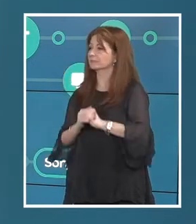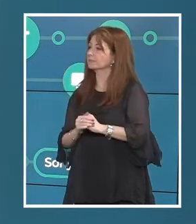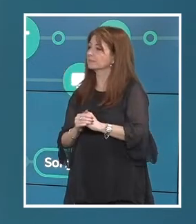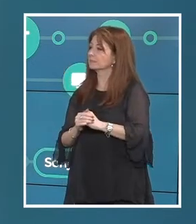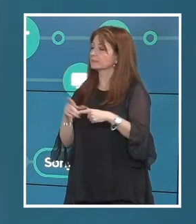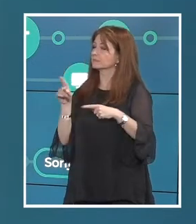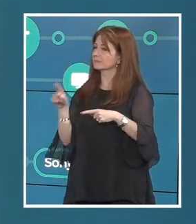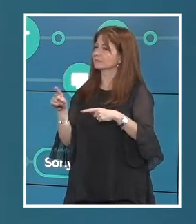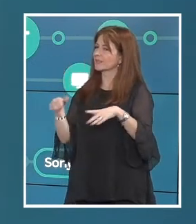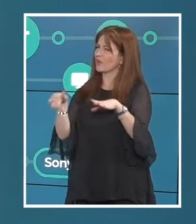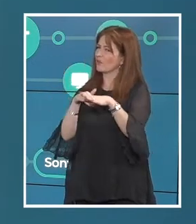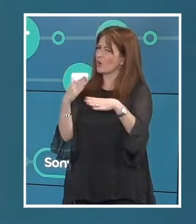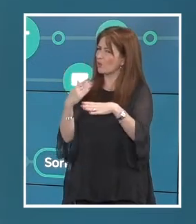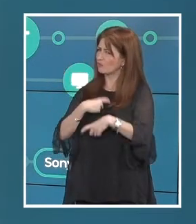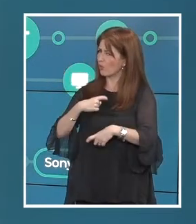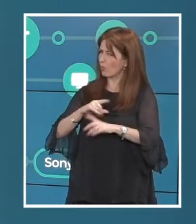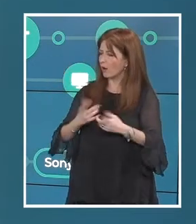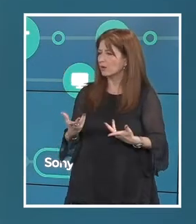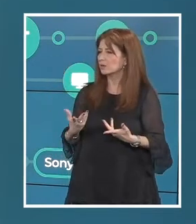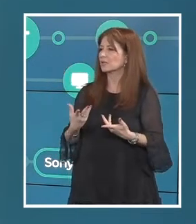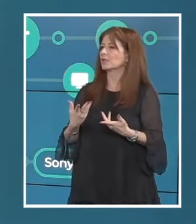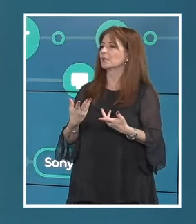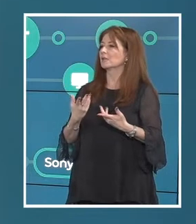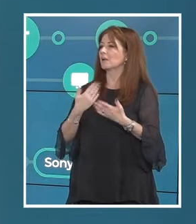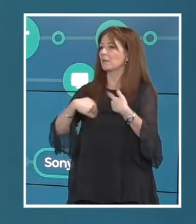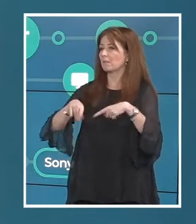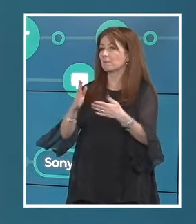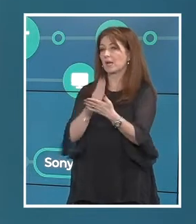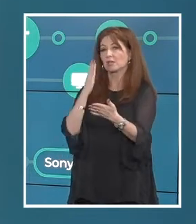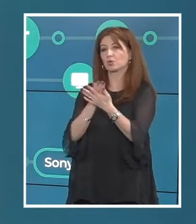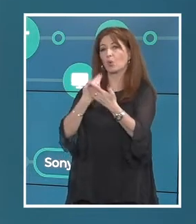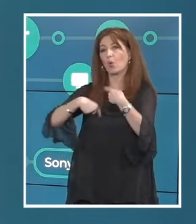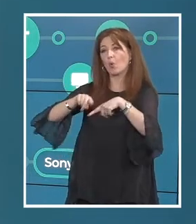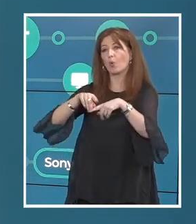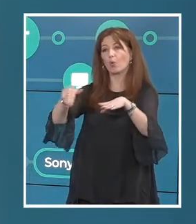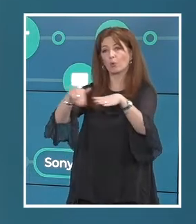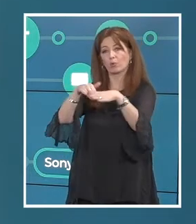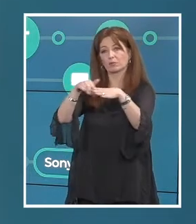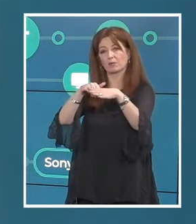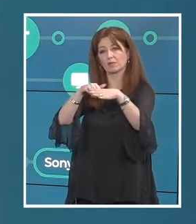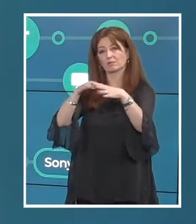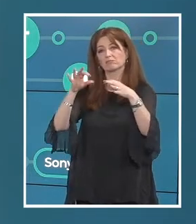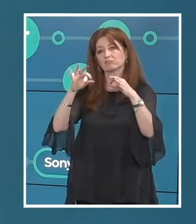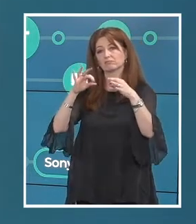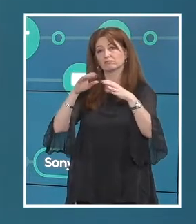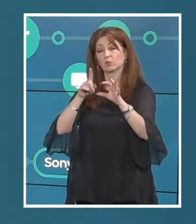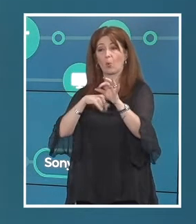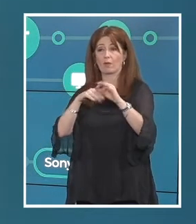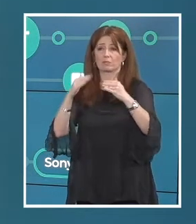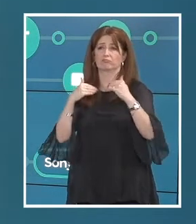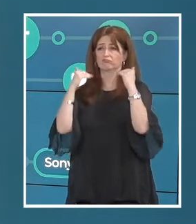it's a big part of my job to make sure that all our internal content at the BBC is of a good quality and is very